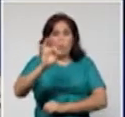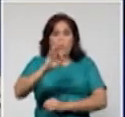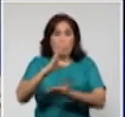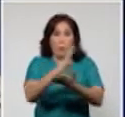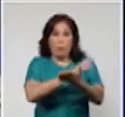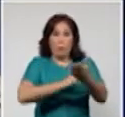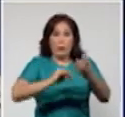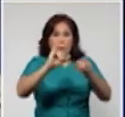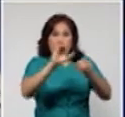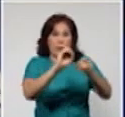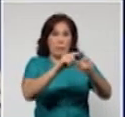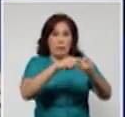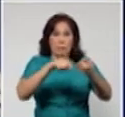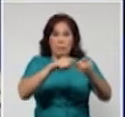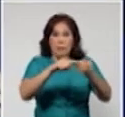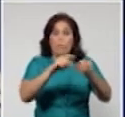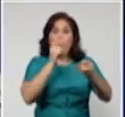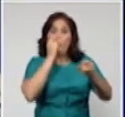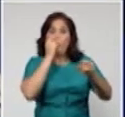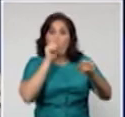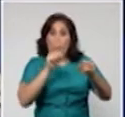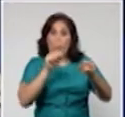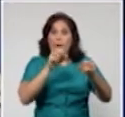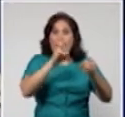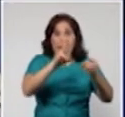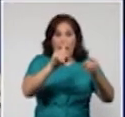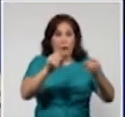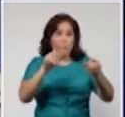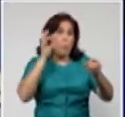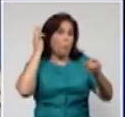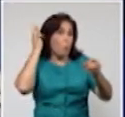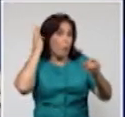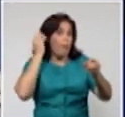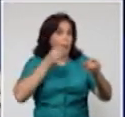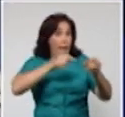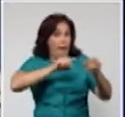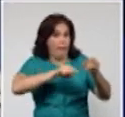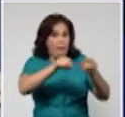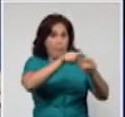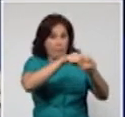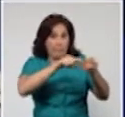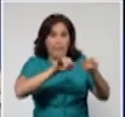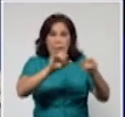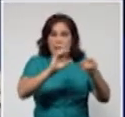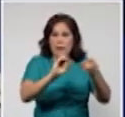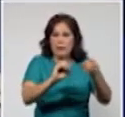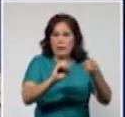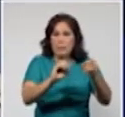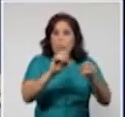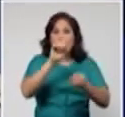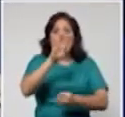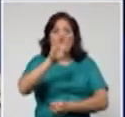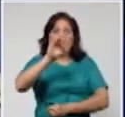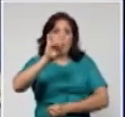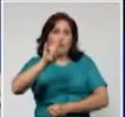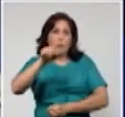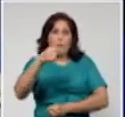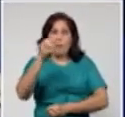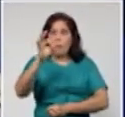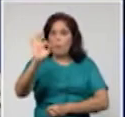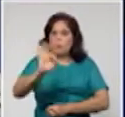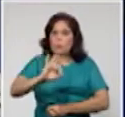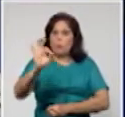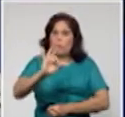41, or 68.3% of all diagnosed cases yesterday, were asymptomatic at the time of